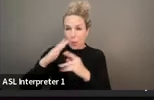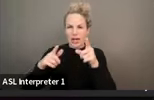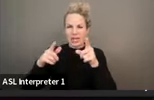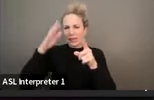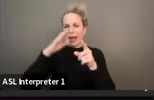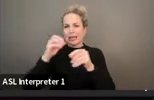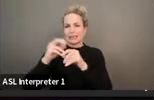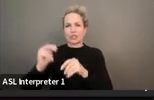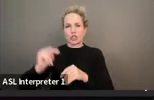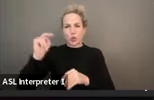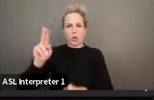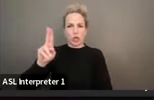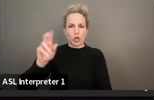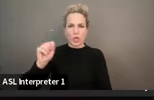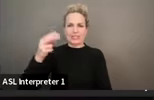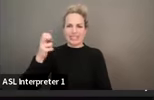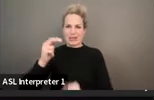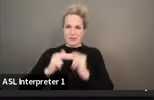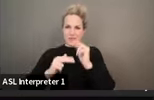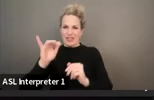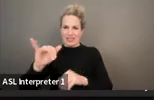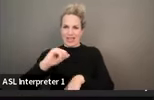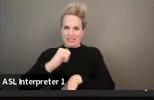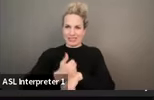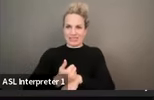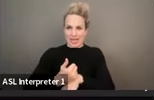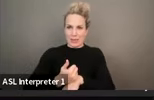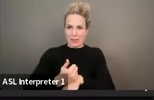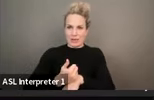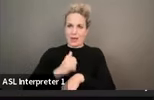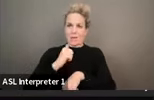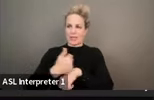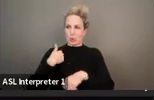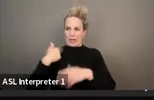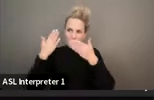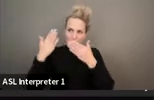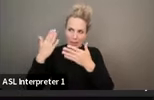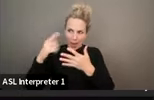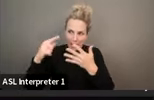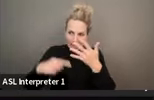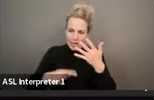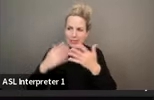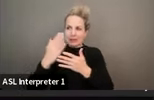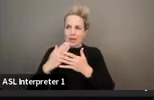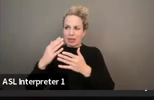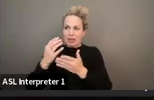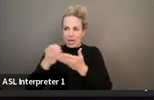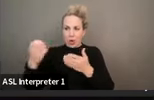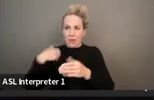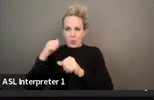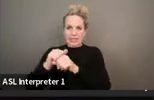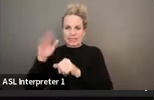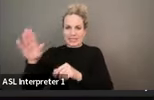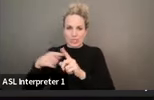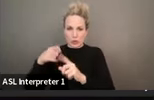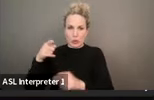remember exactly. He built his little setup based on our recommendations and some of the equipment that we sent him.